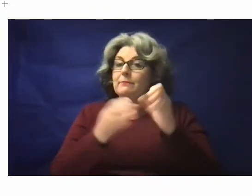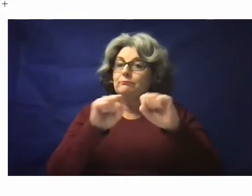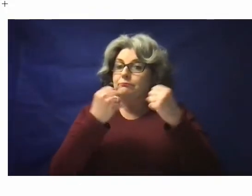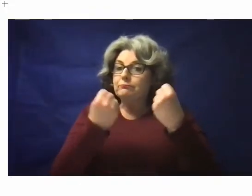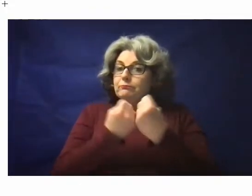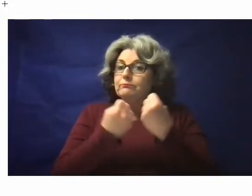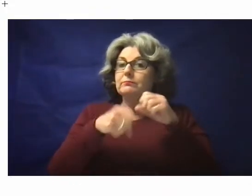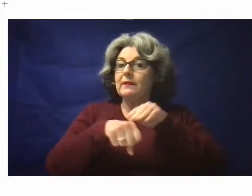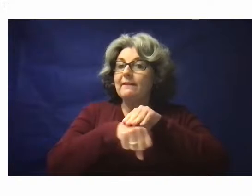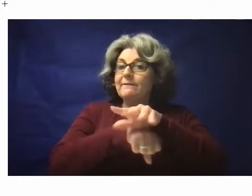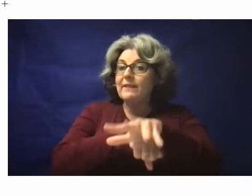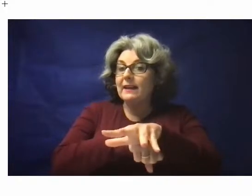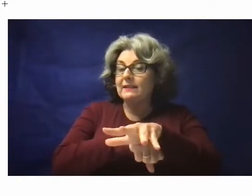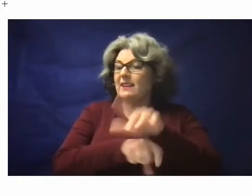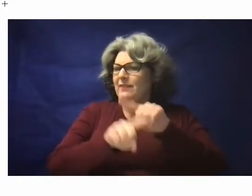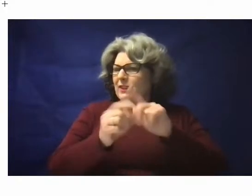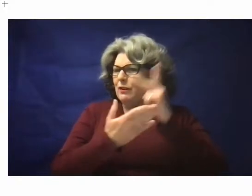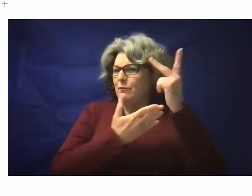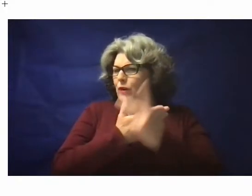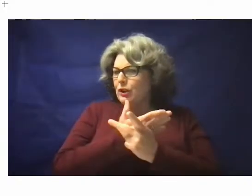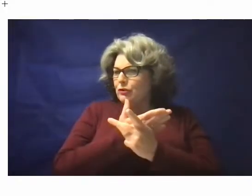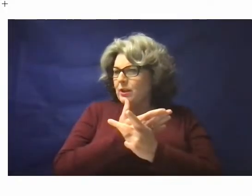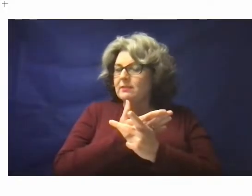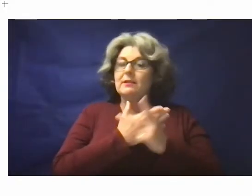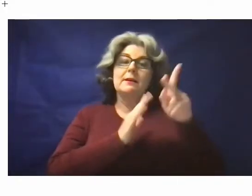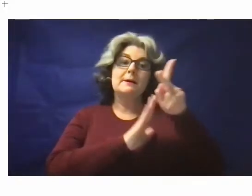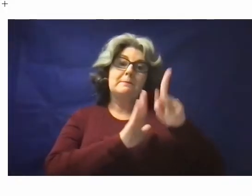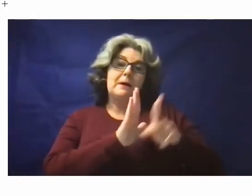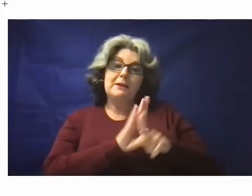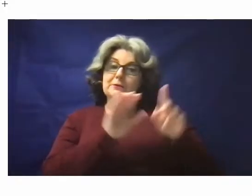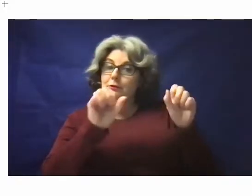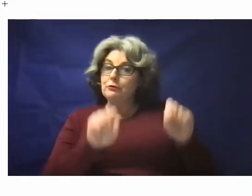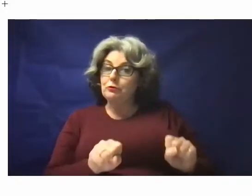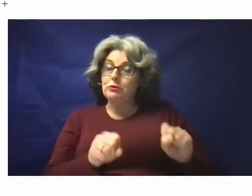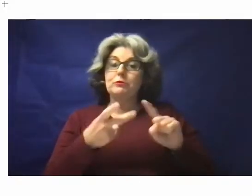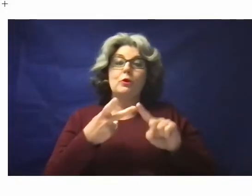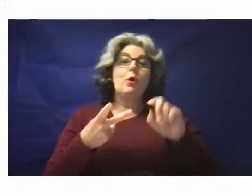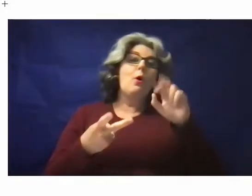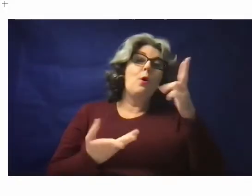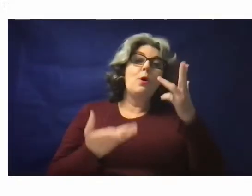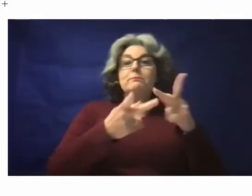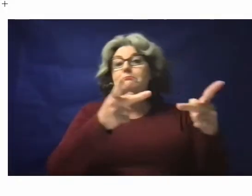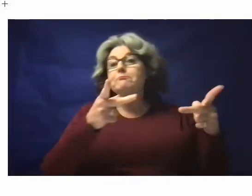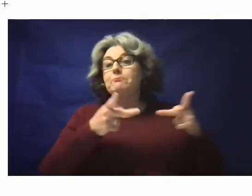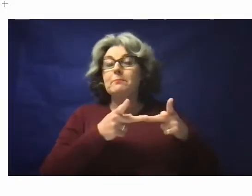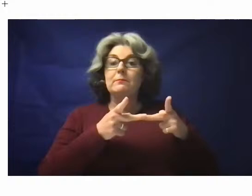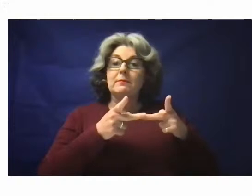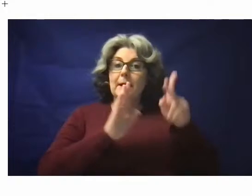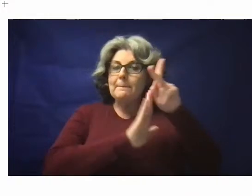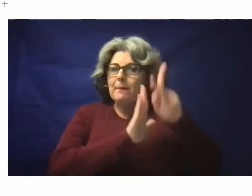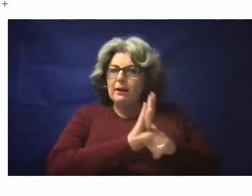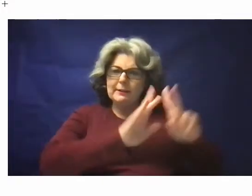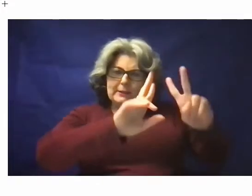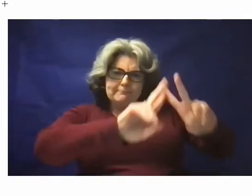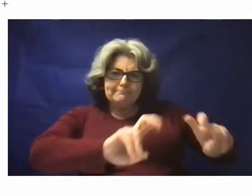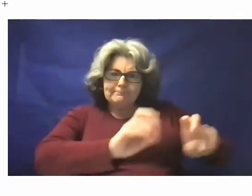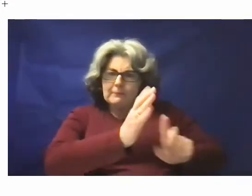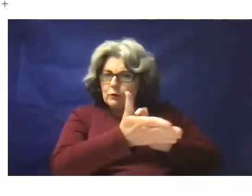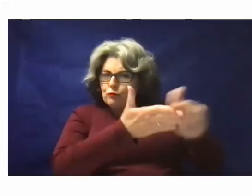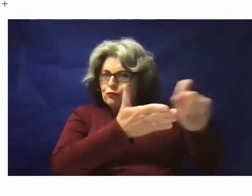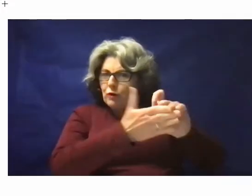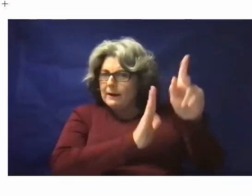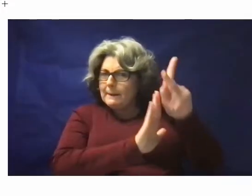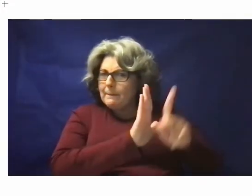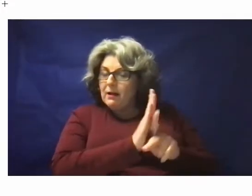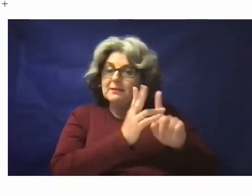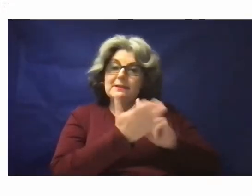effects of our projects, programs, and policies. Or you could be involved in policy analysis, where you're developing policies,